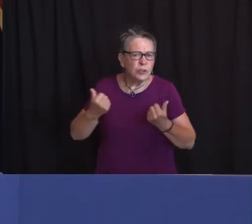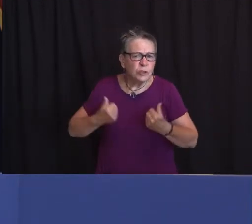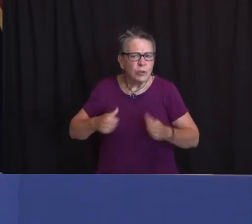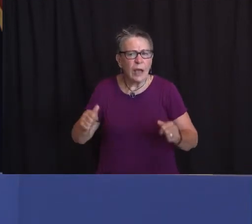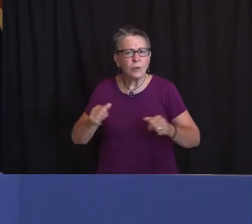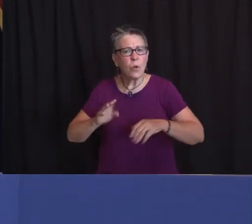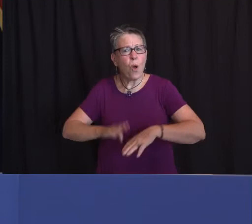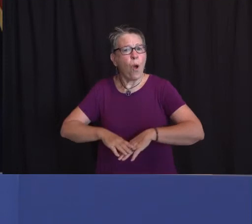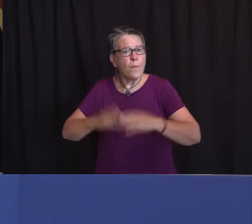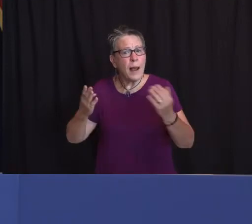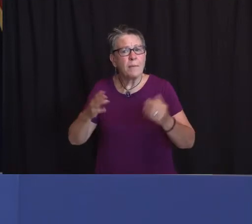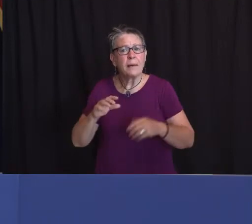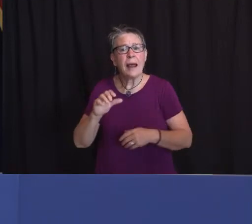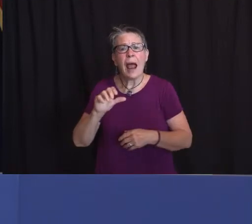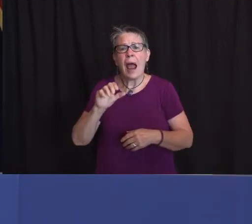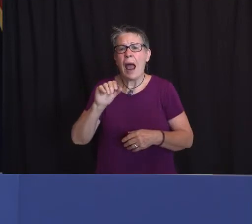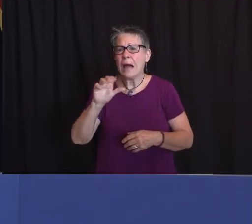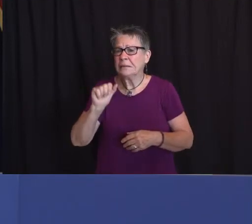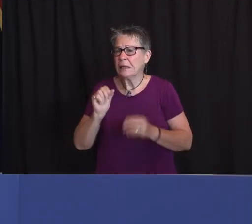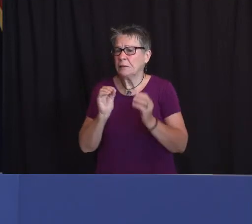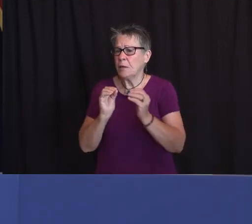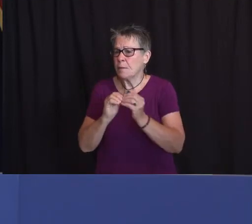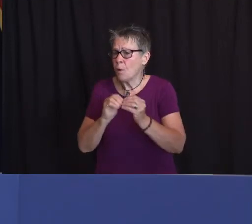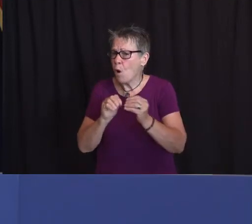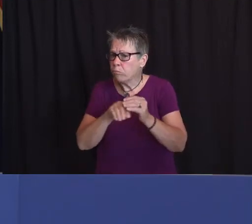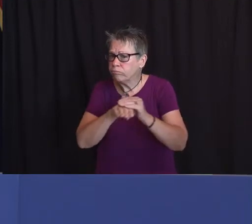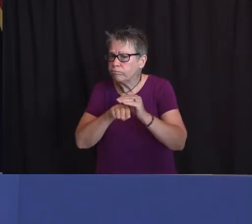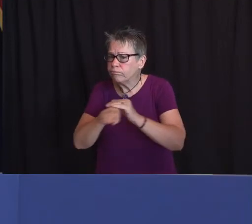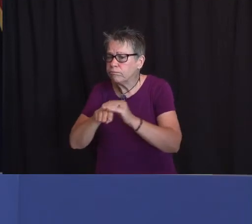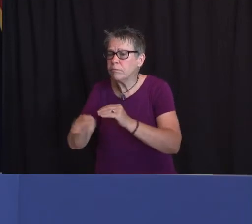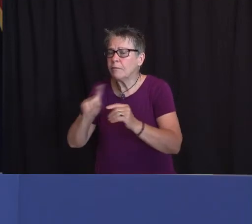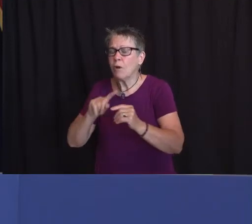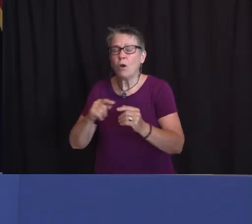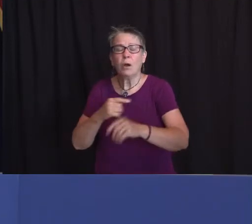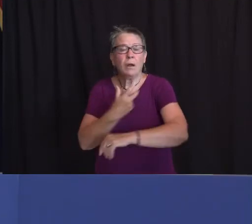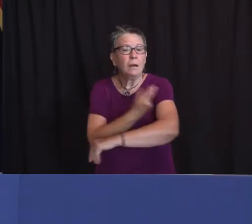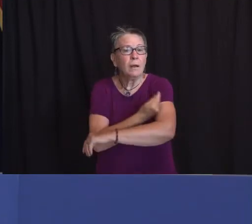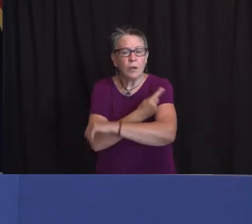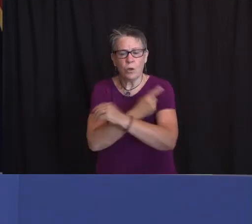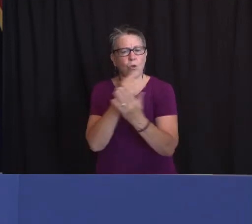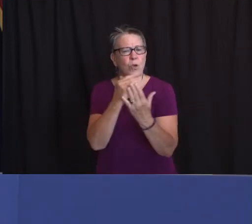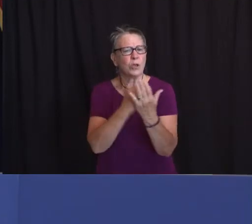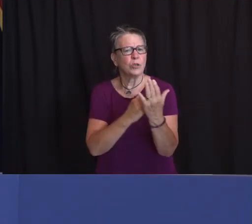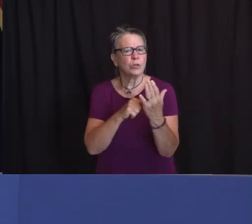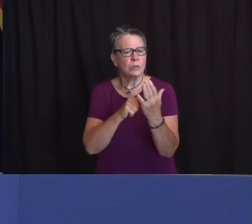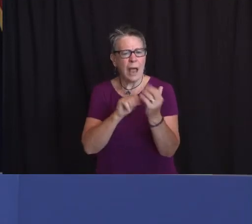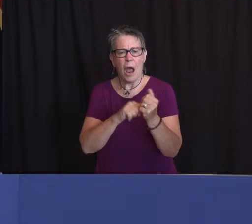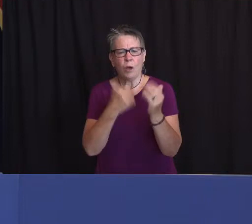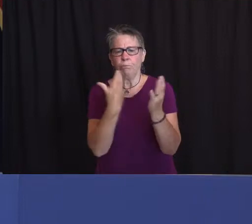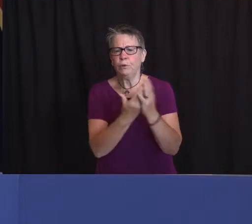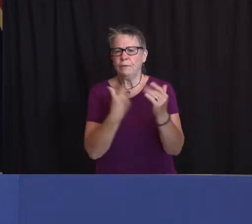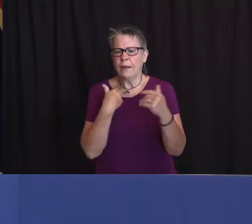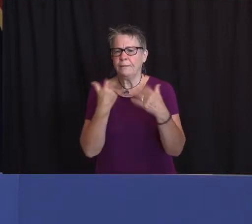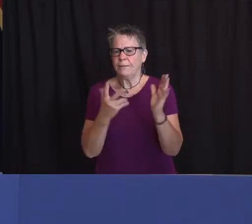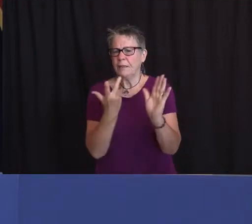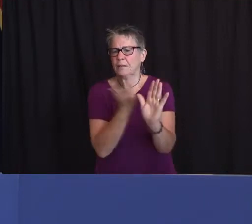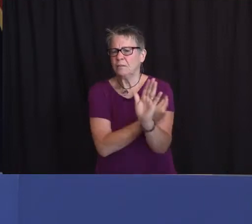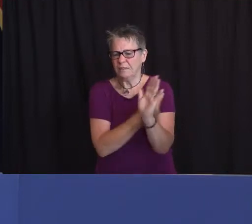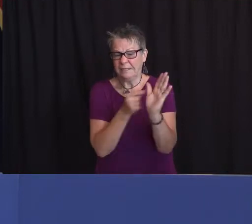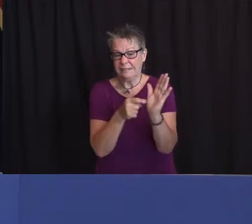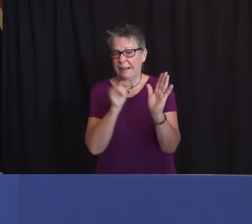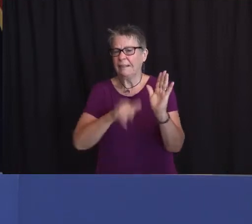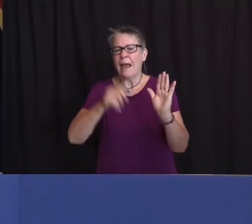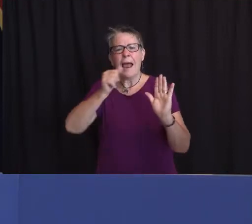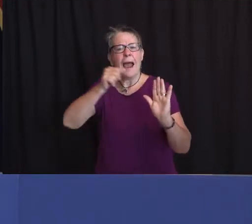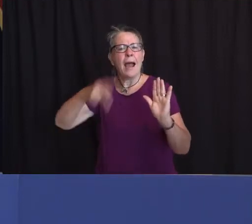immunization records, the Department is launching the NJ Docket app. Individuals who were vaccinated in the state and have an email or